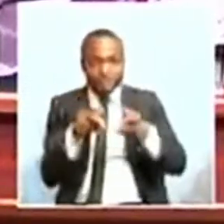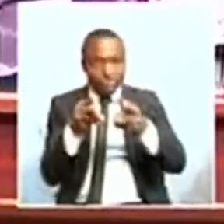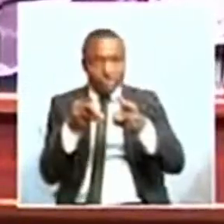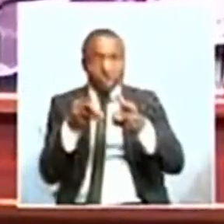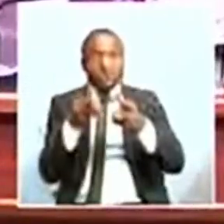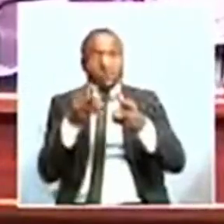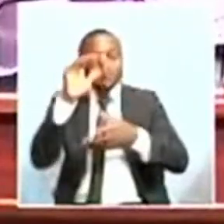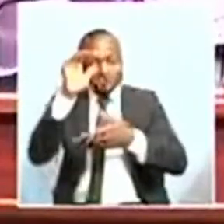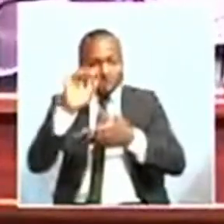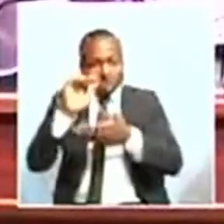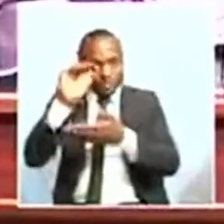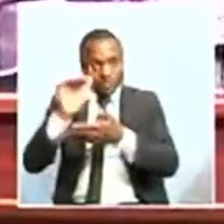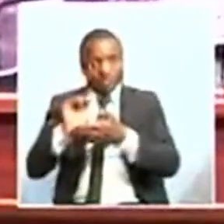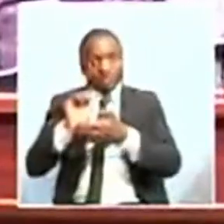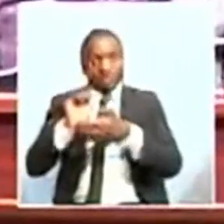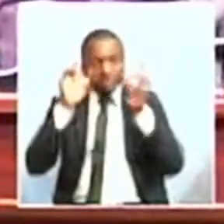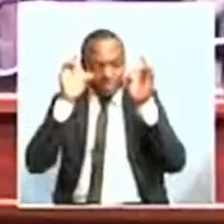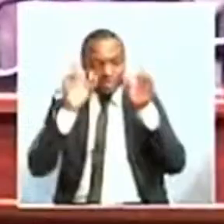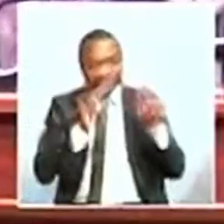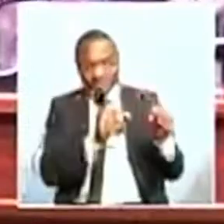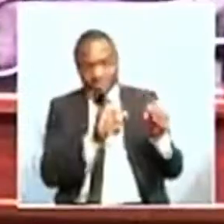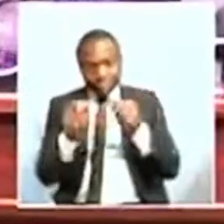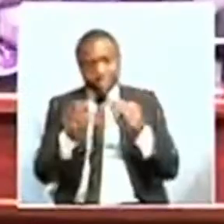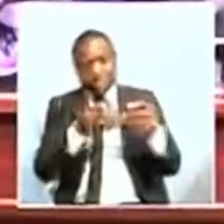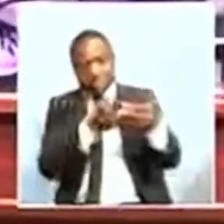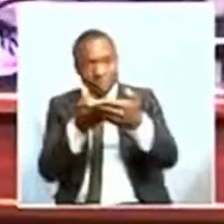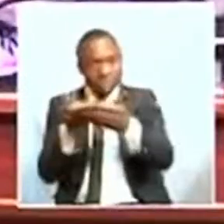the risk of transmission in these